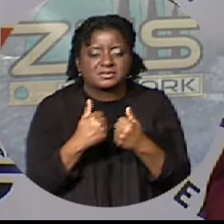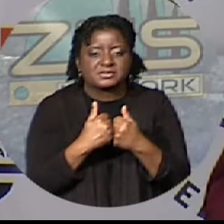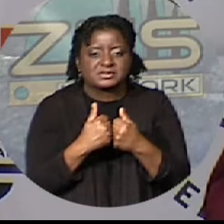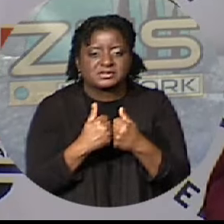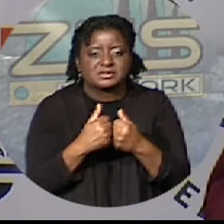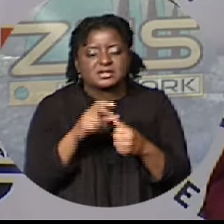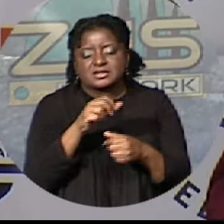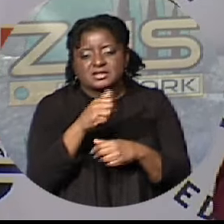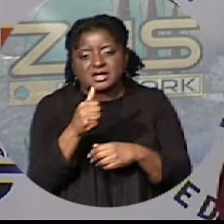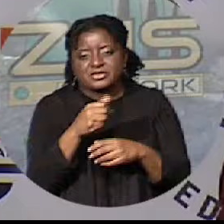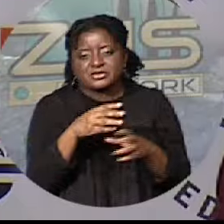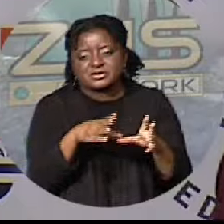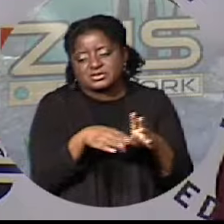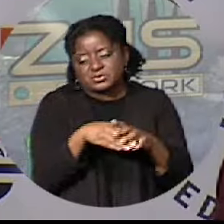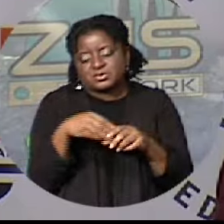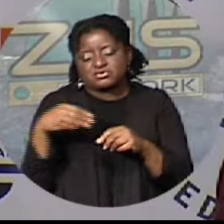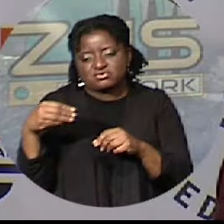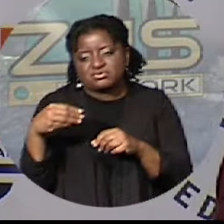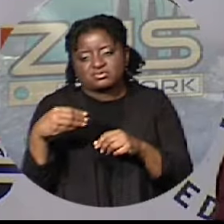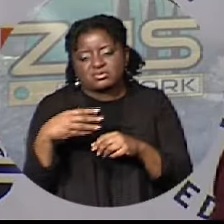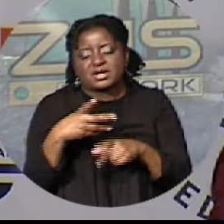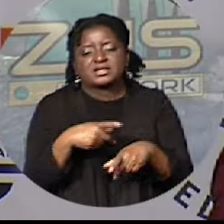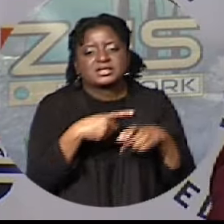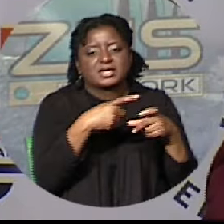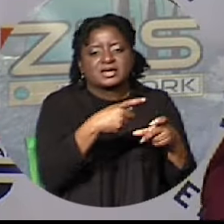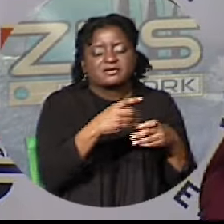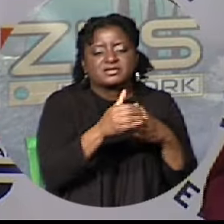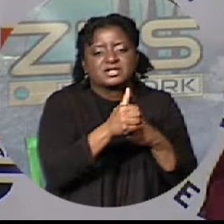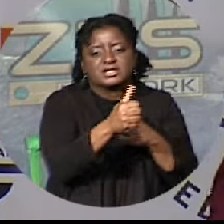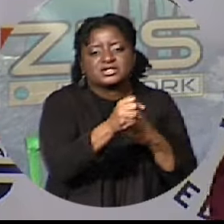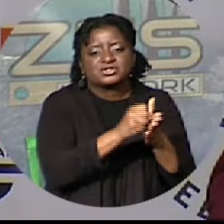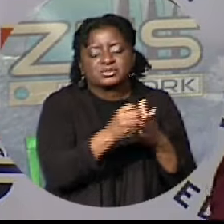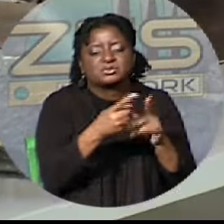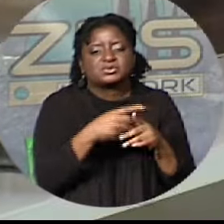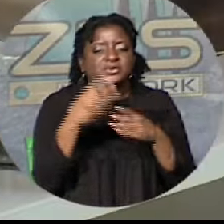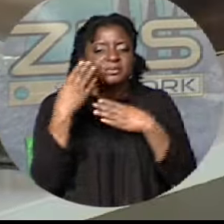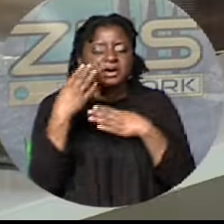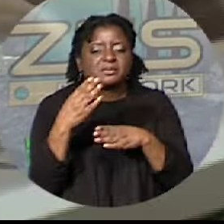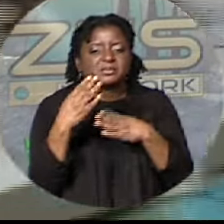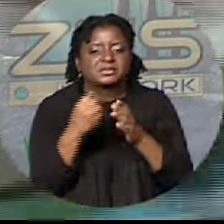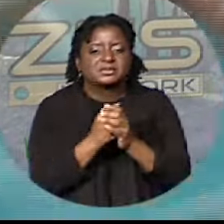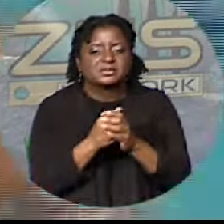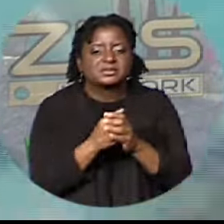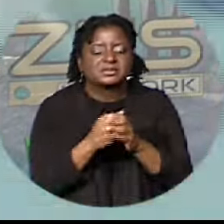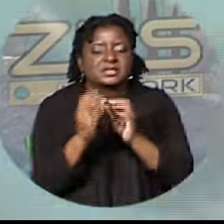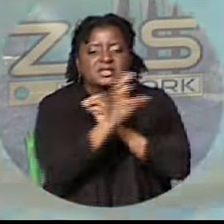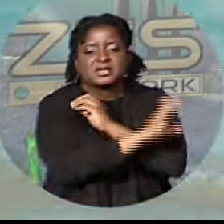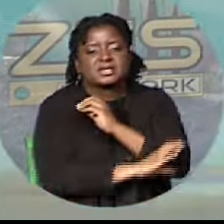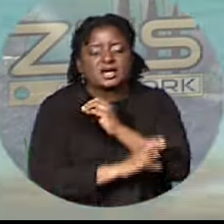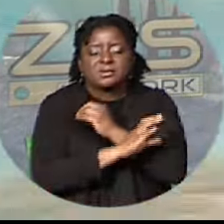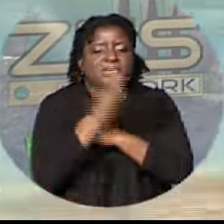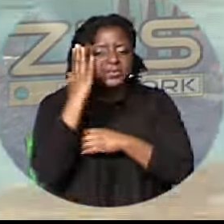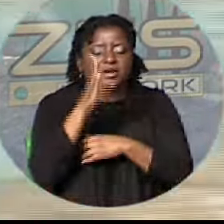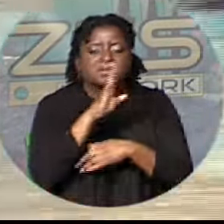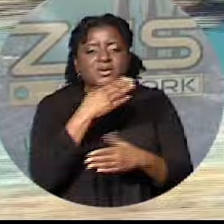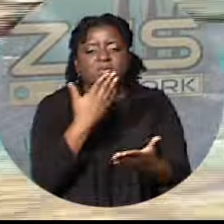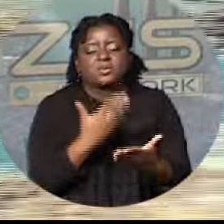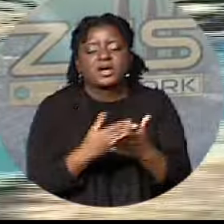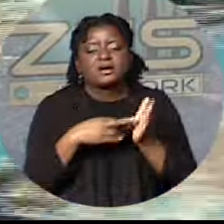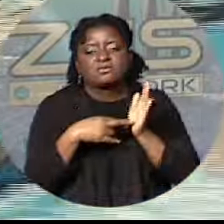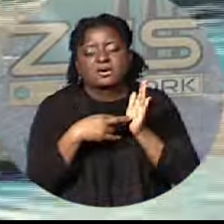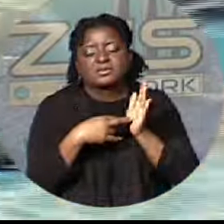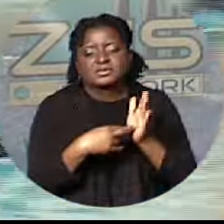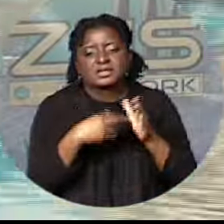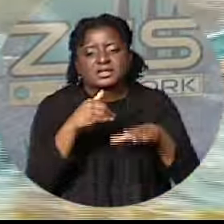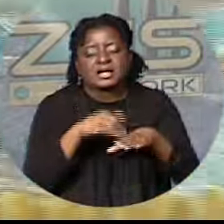withdrew and gave the mantle of leadership to the Bahamas. The Caribbean will be well represented at the Commonwealth Youth Games,